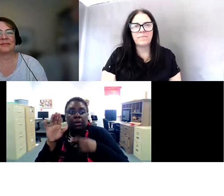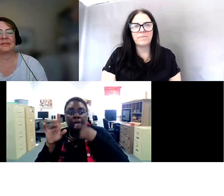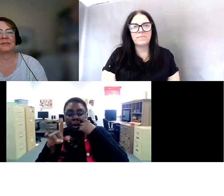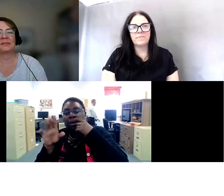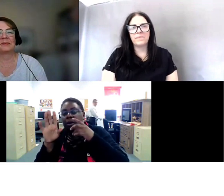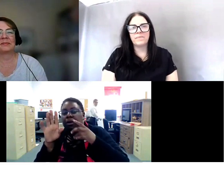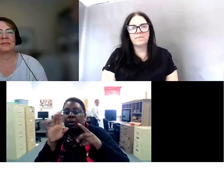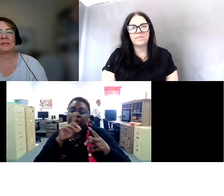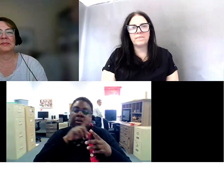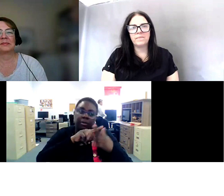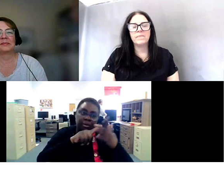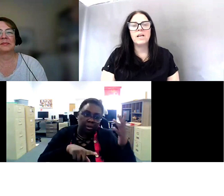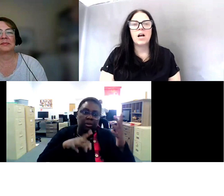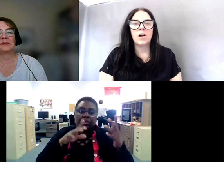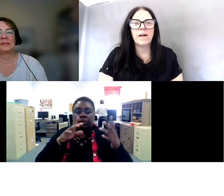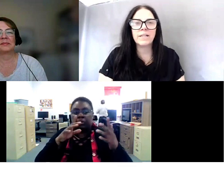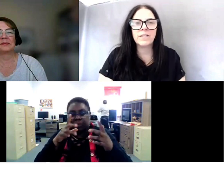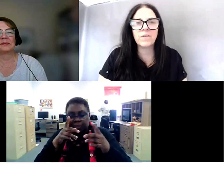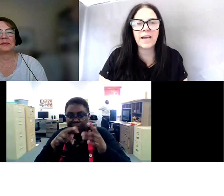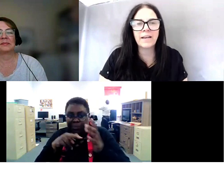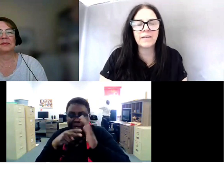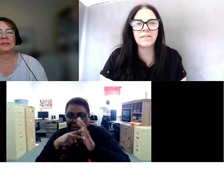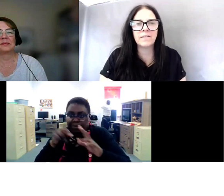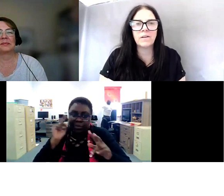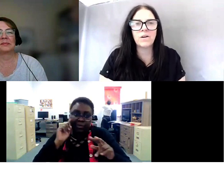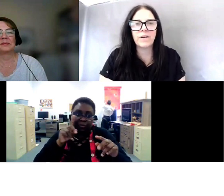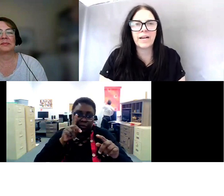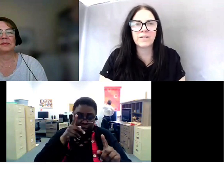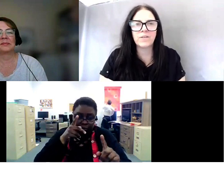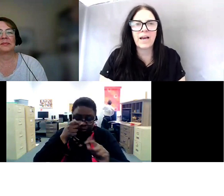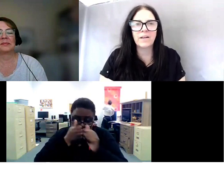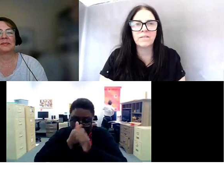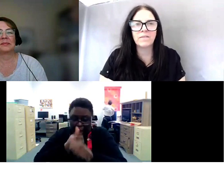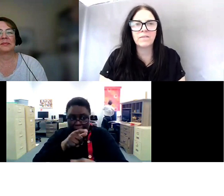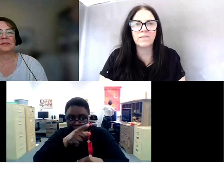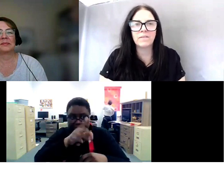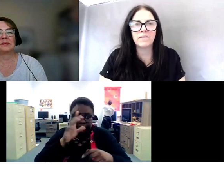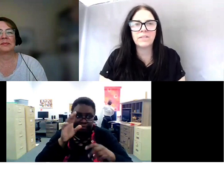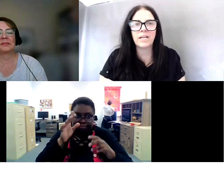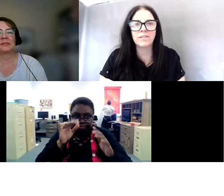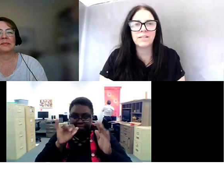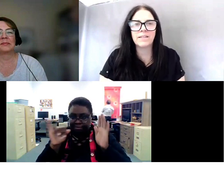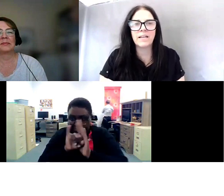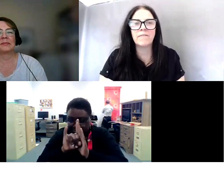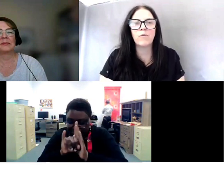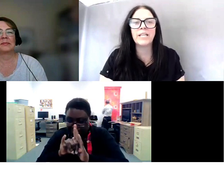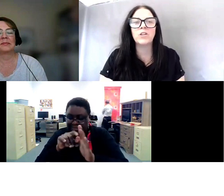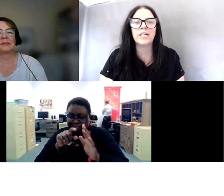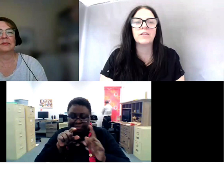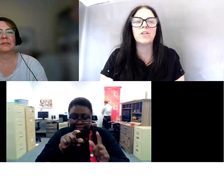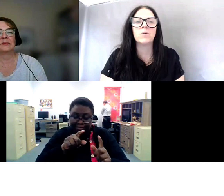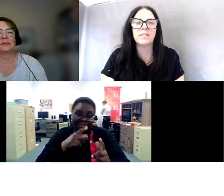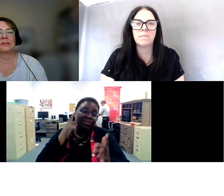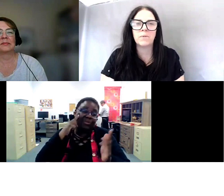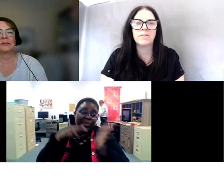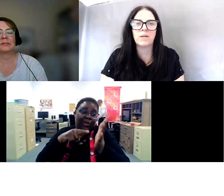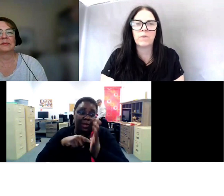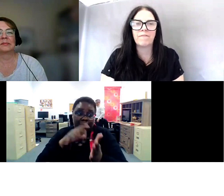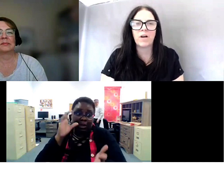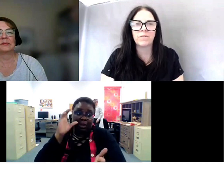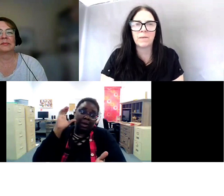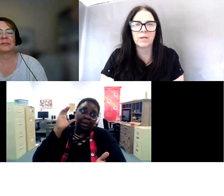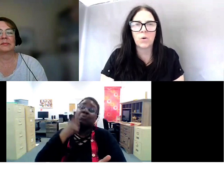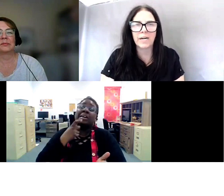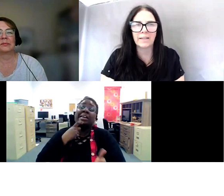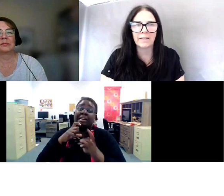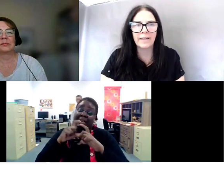okay. it's clear. All right, so then, okay, so that tells us that if we look at those symbols, then we